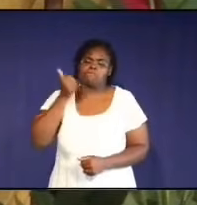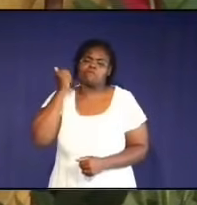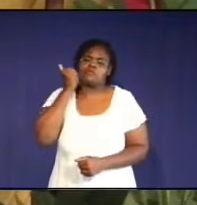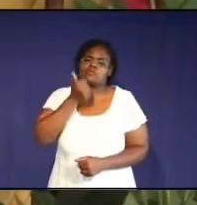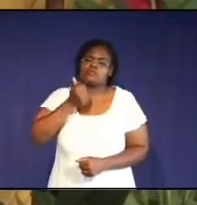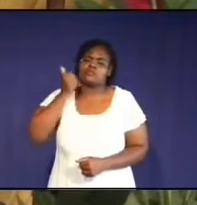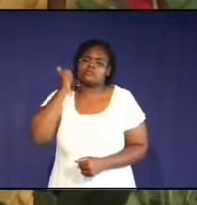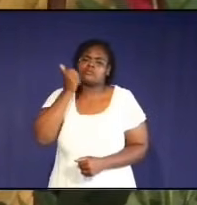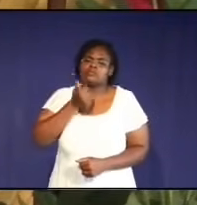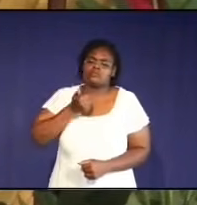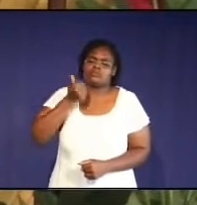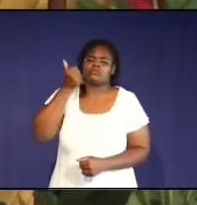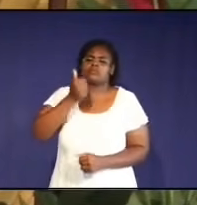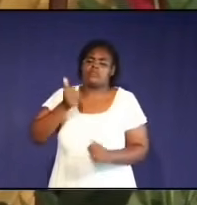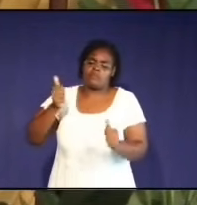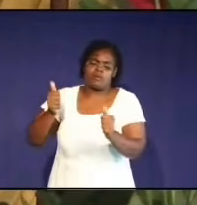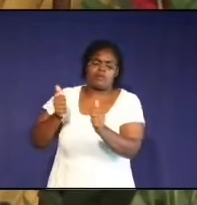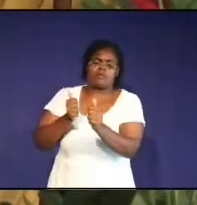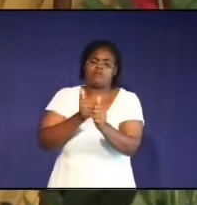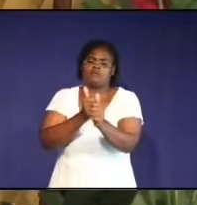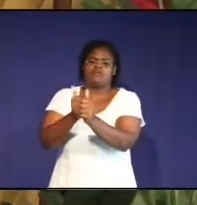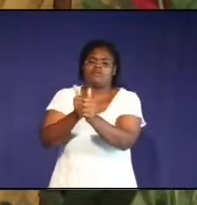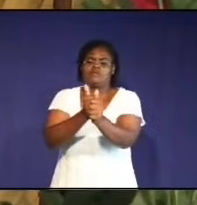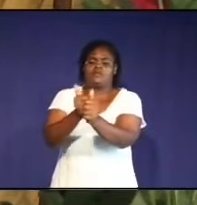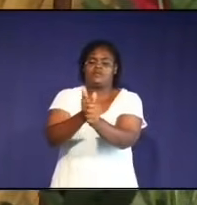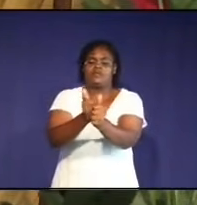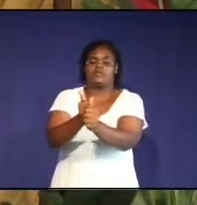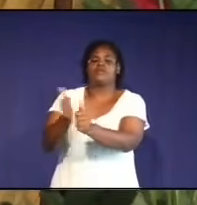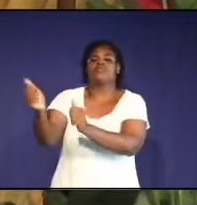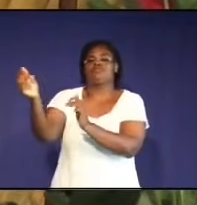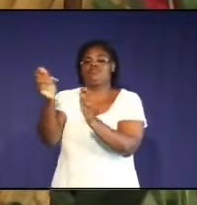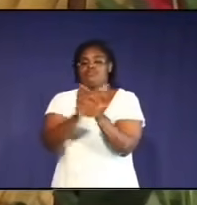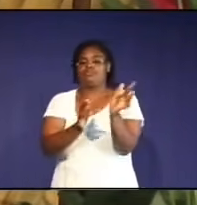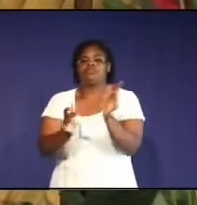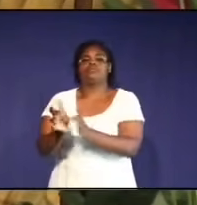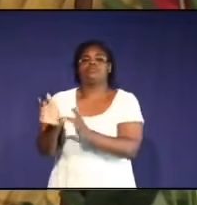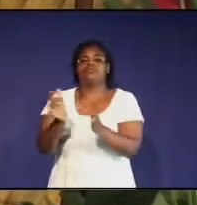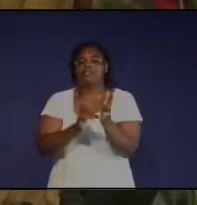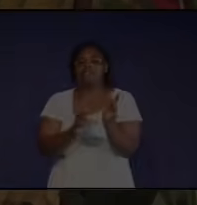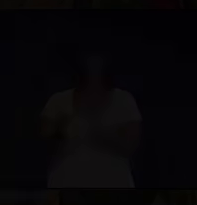denying himself and following Jesus. I'm done.